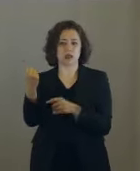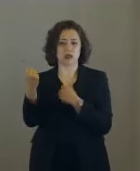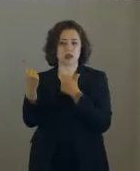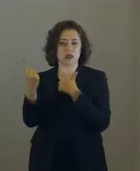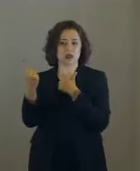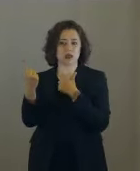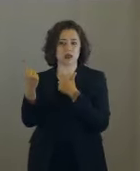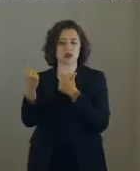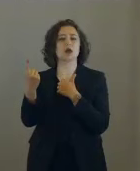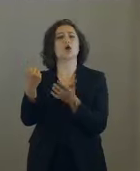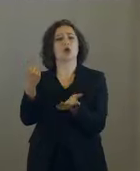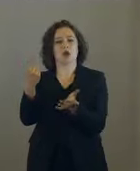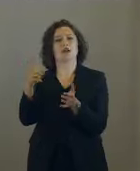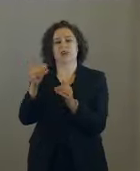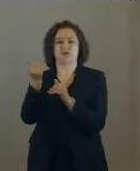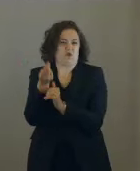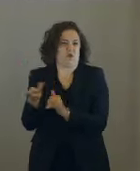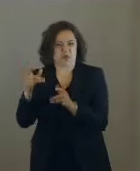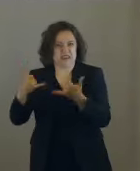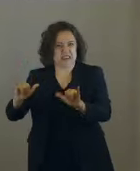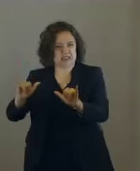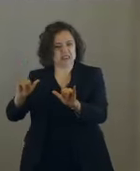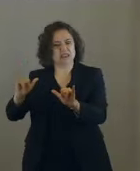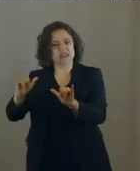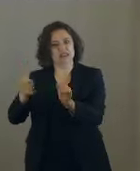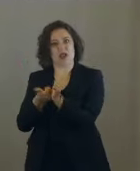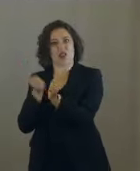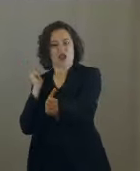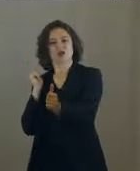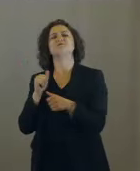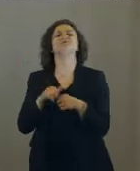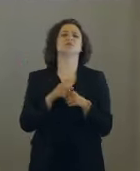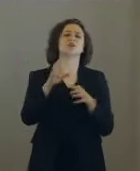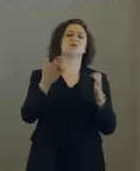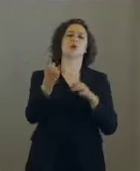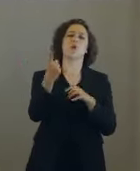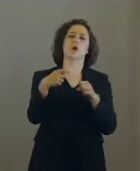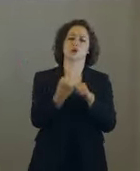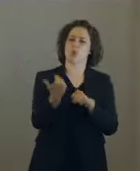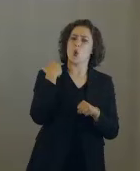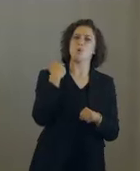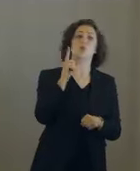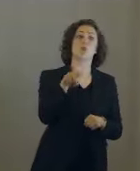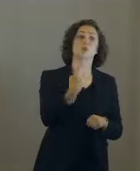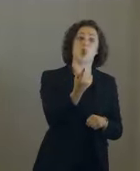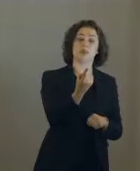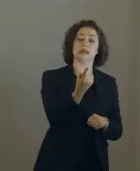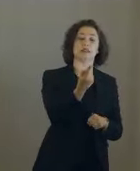Again, compare that to a year ago. In terms of 2019 cases, 1 year ago, we had 16. There's only 3